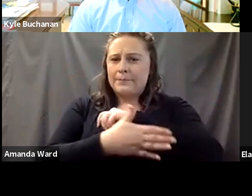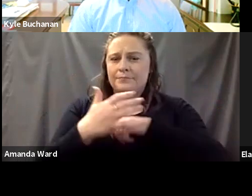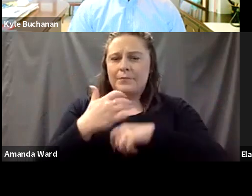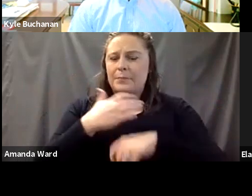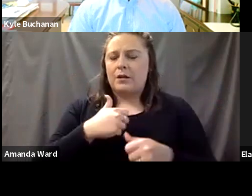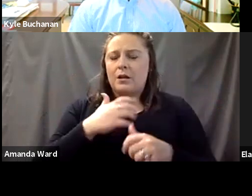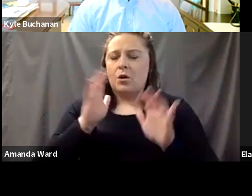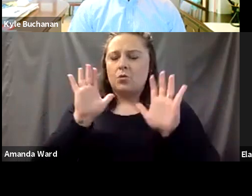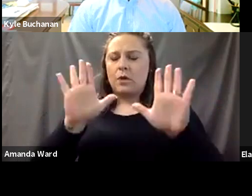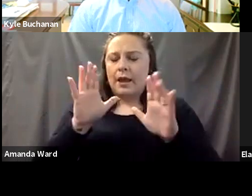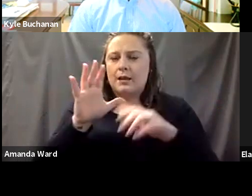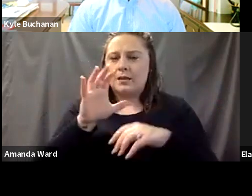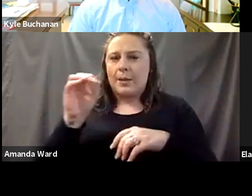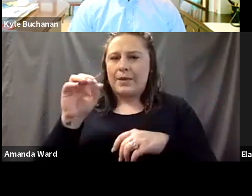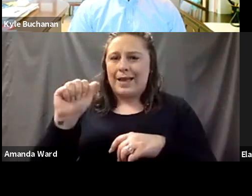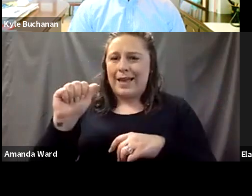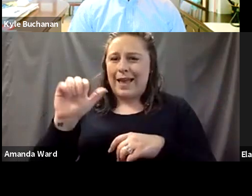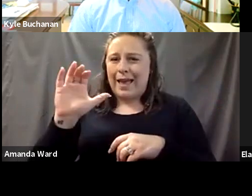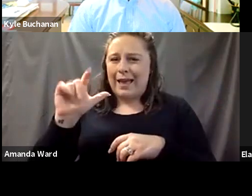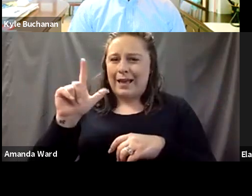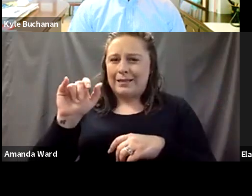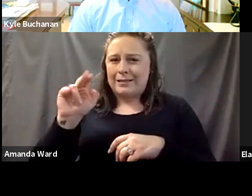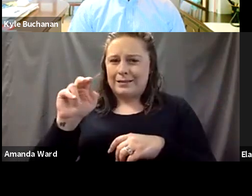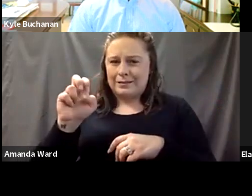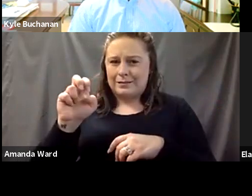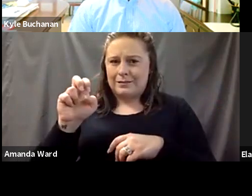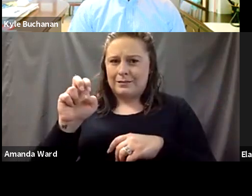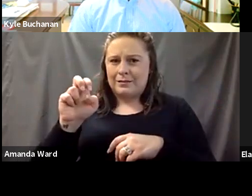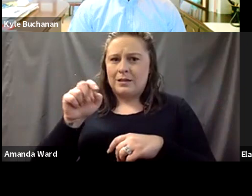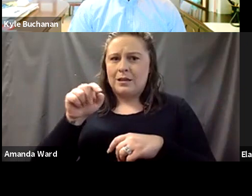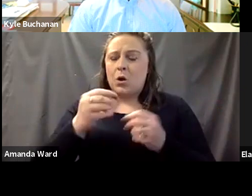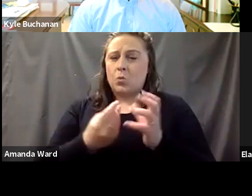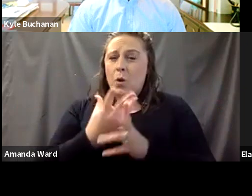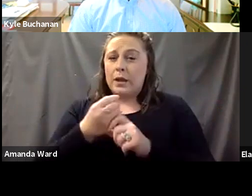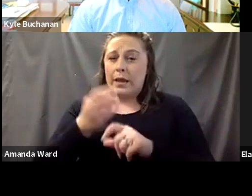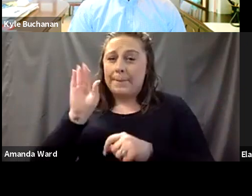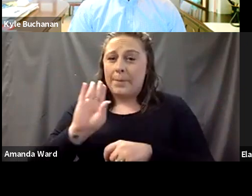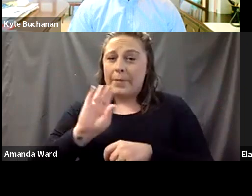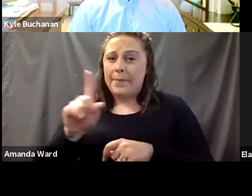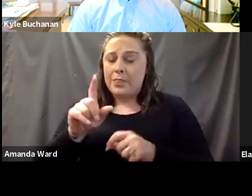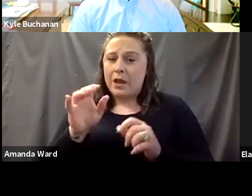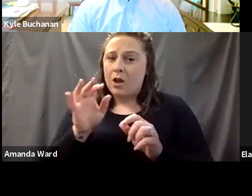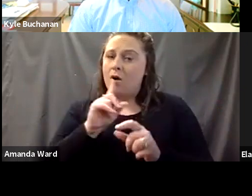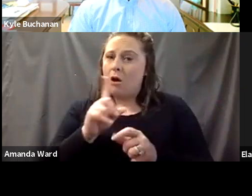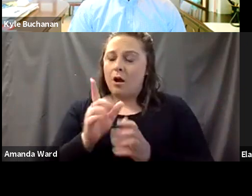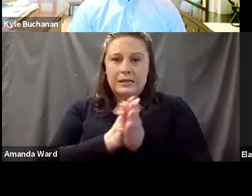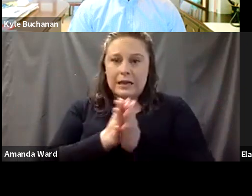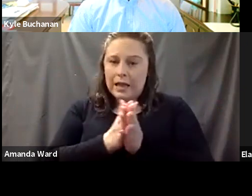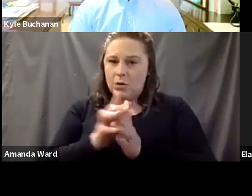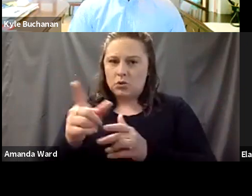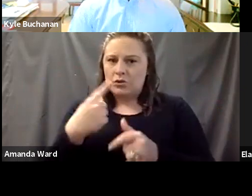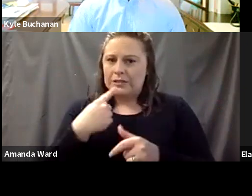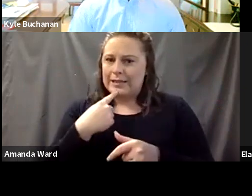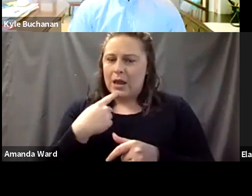They've got a presence here in Huntsville. They're growing a presence in Birmingham, and they are dedicated exactly to what you just said, Tiffany, which is how